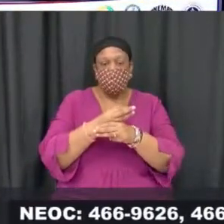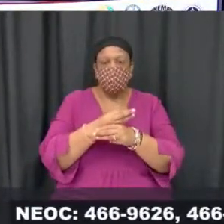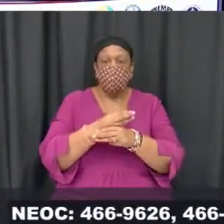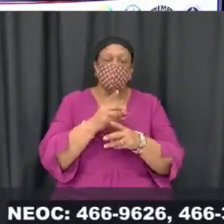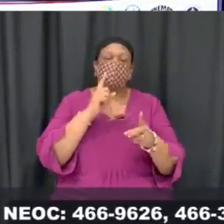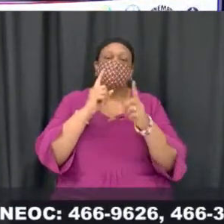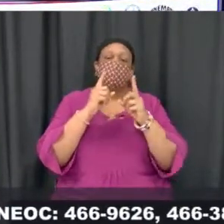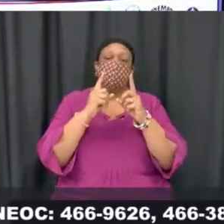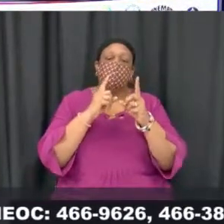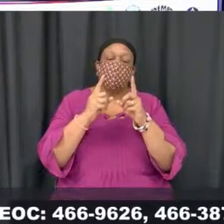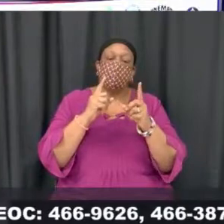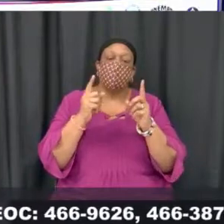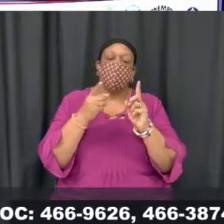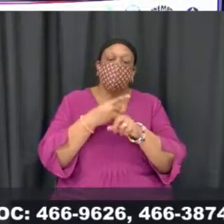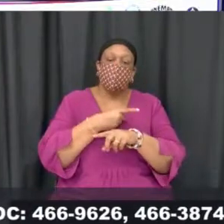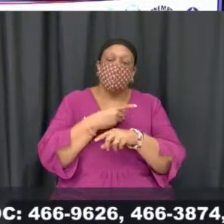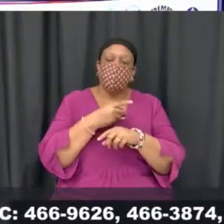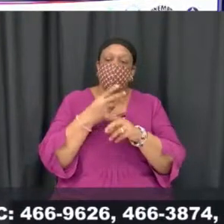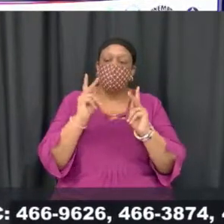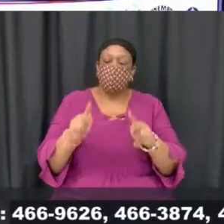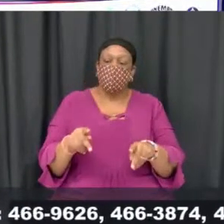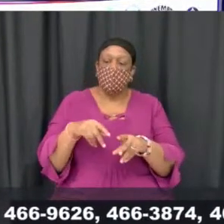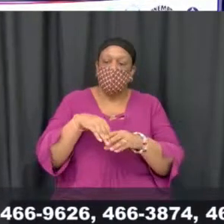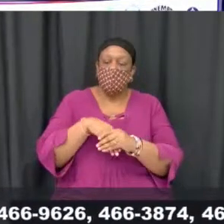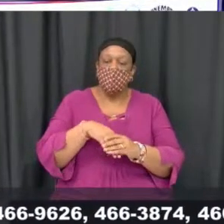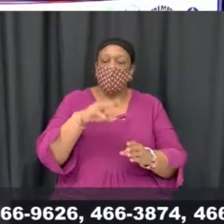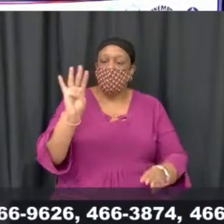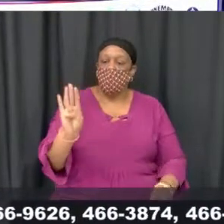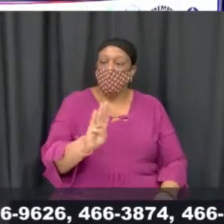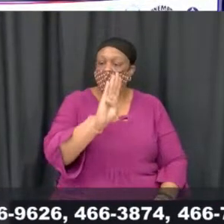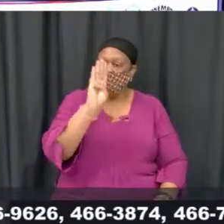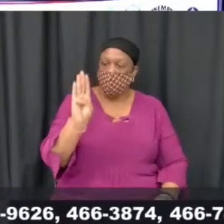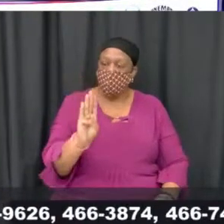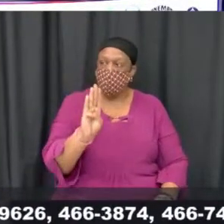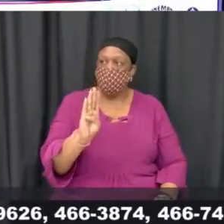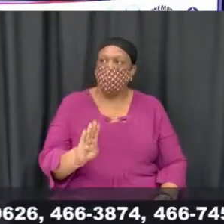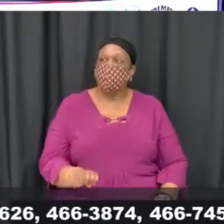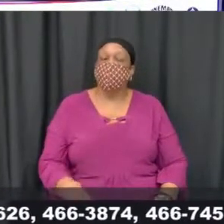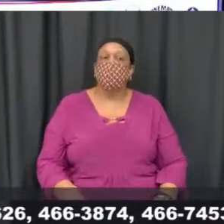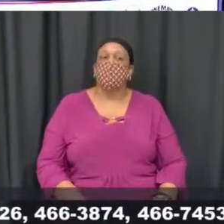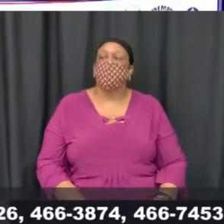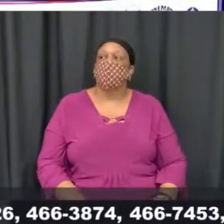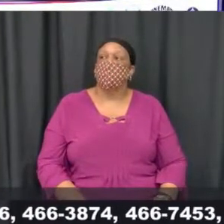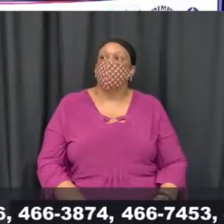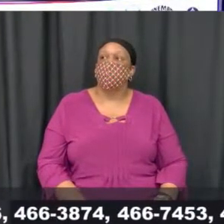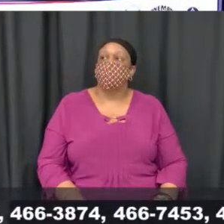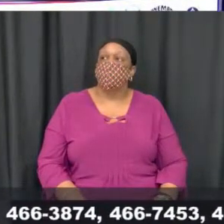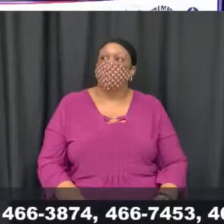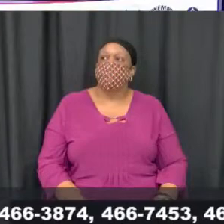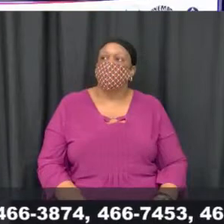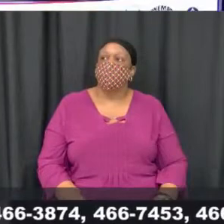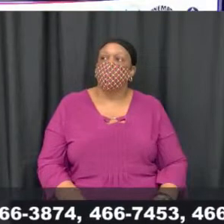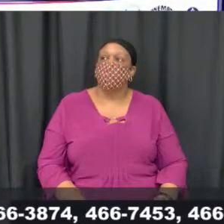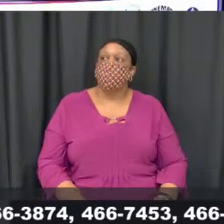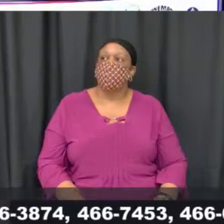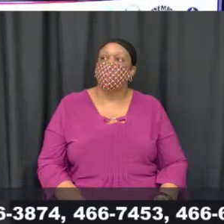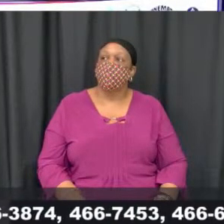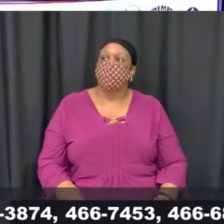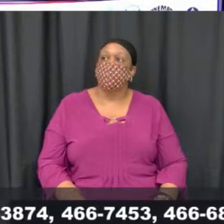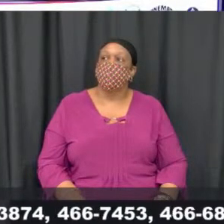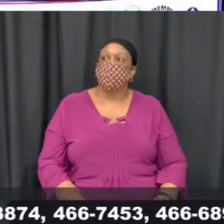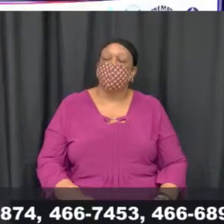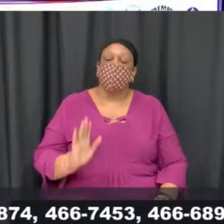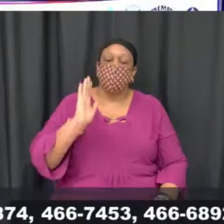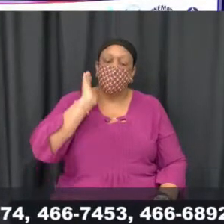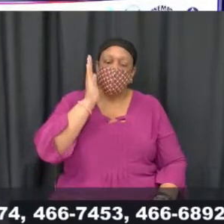field hospital that NEMA would have engaged the HAP division on would be arriving in the Federation in